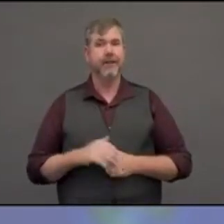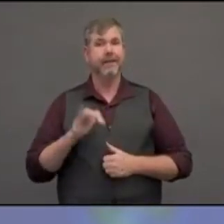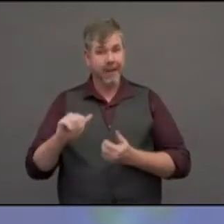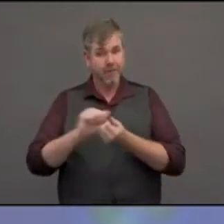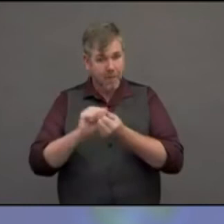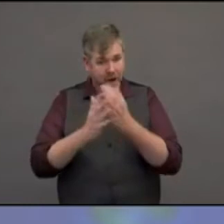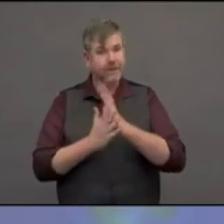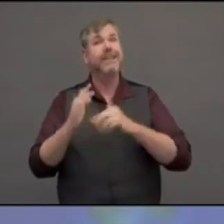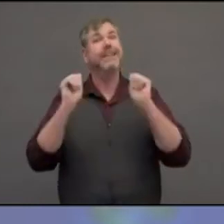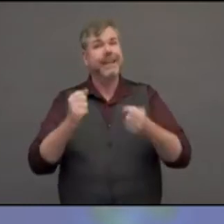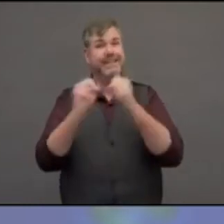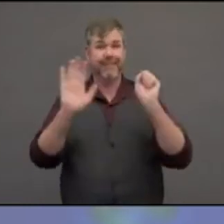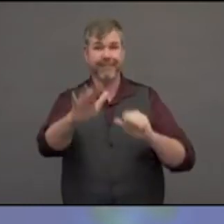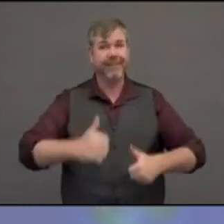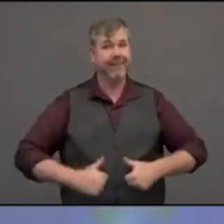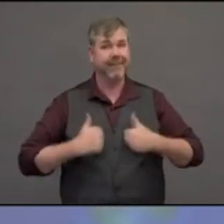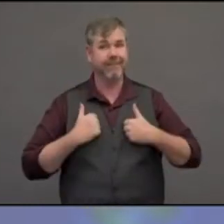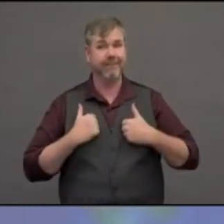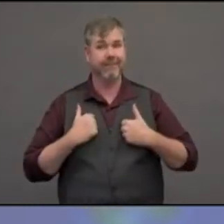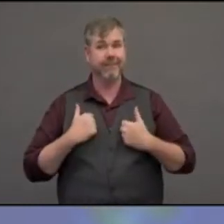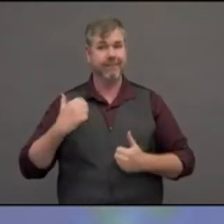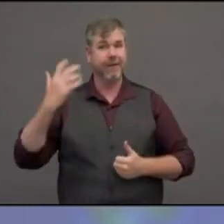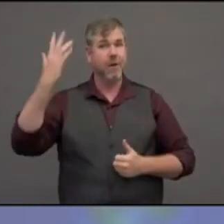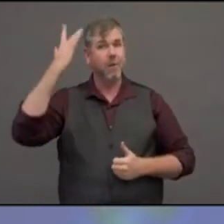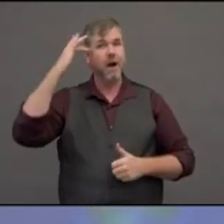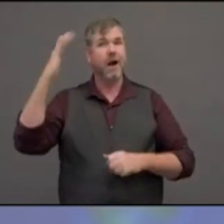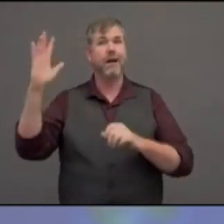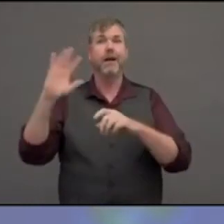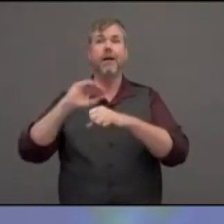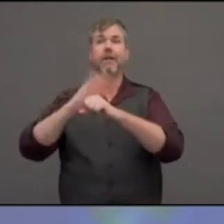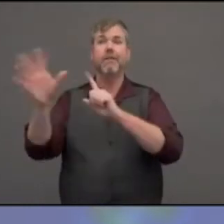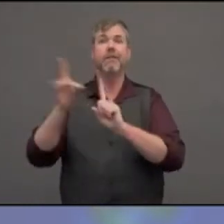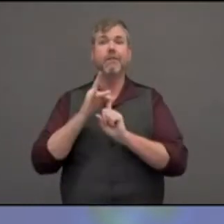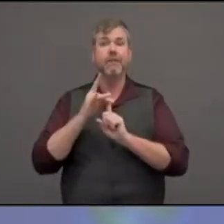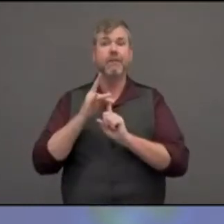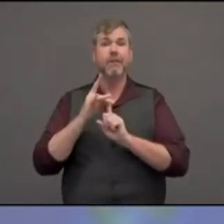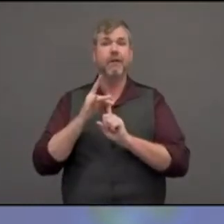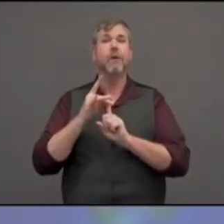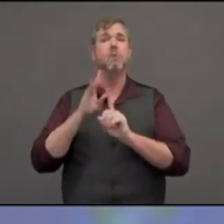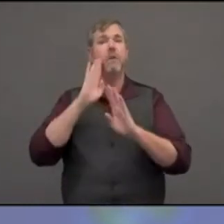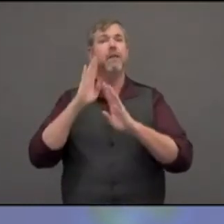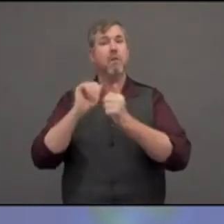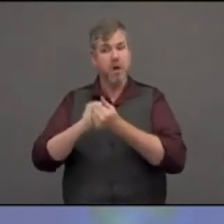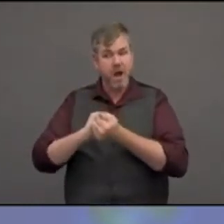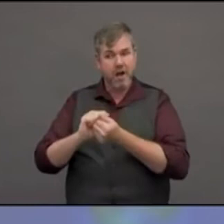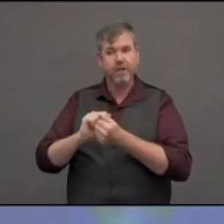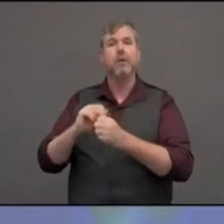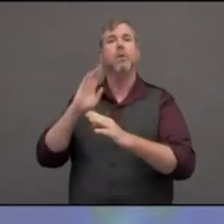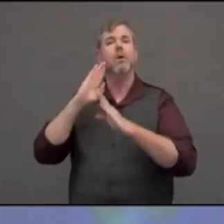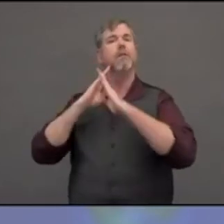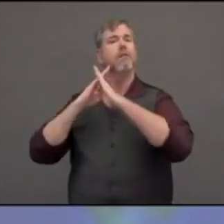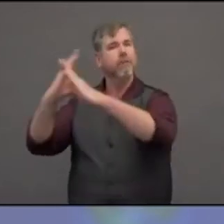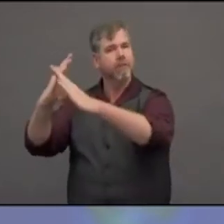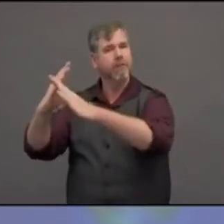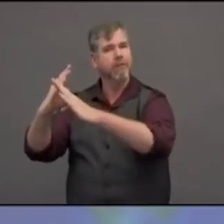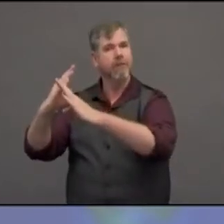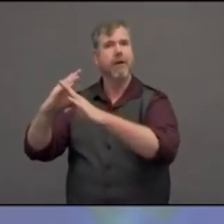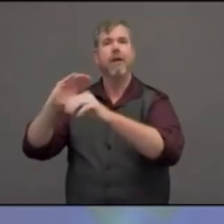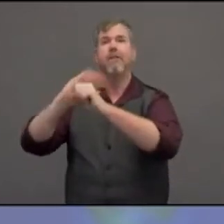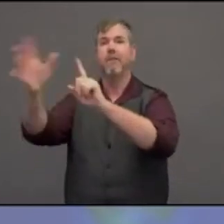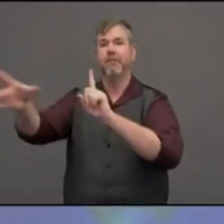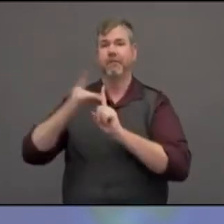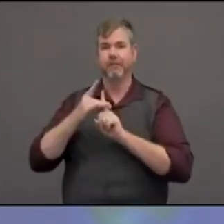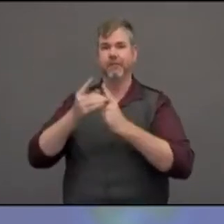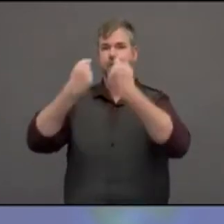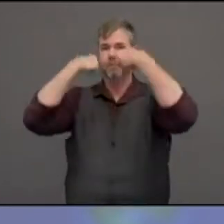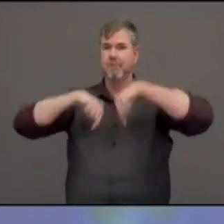keeps the virus from you actually introducing the virus into your body. If somebody sneezes on you, you don't have as much